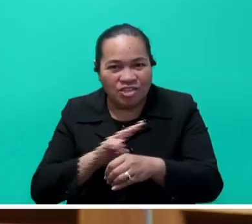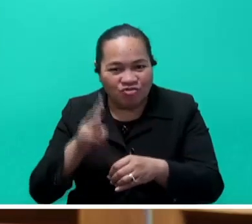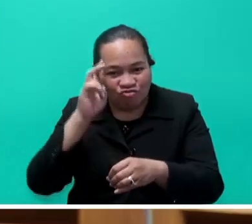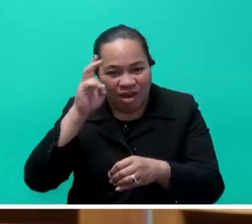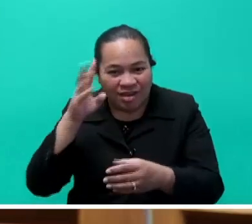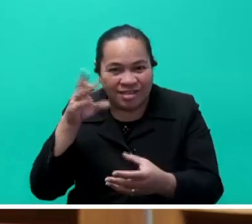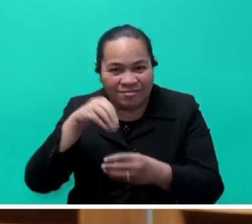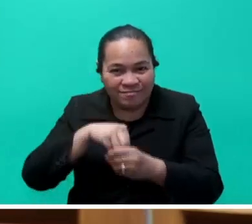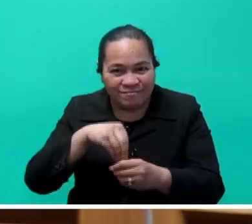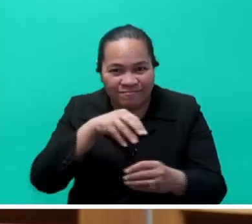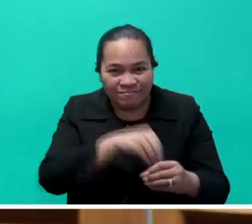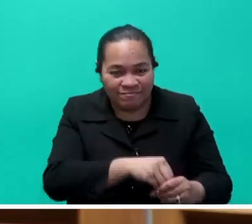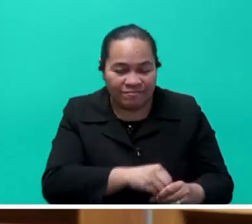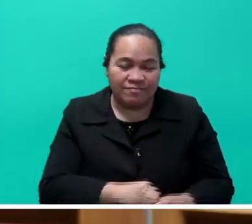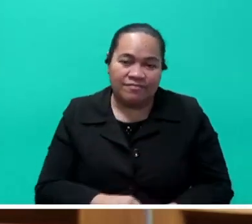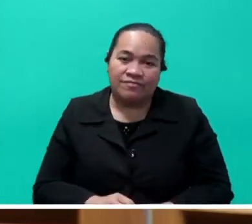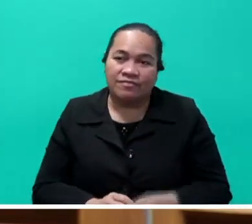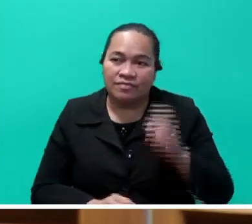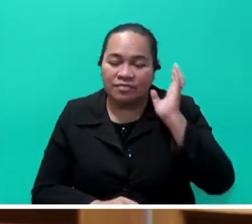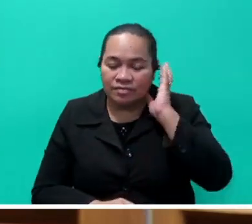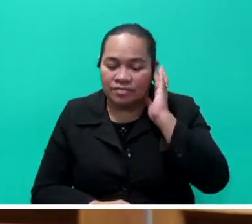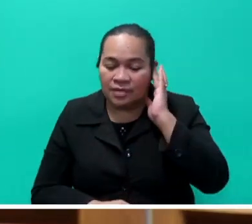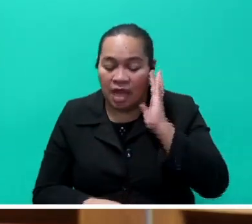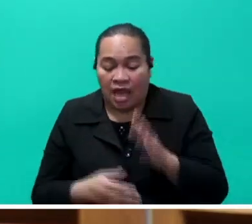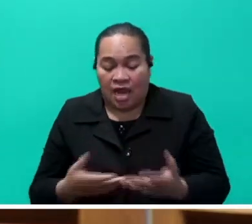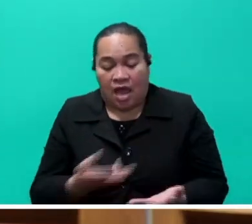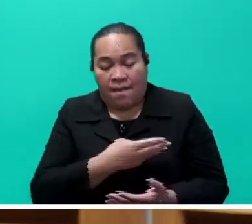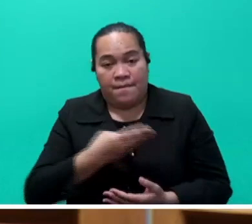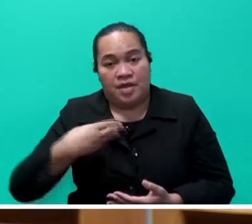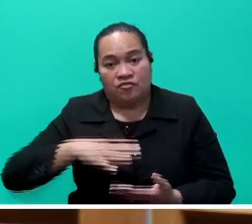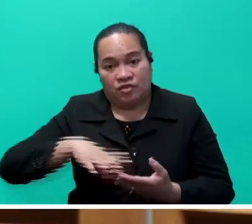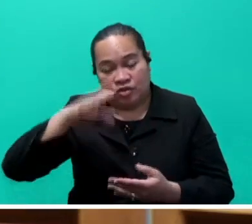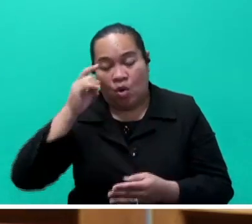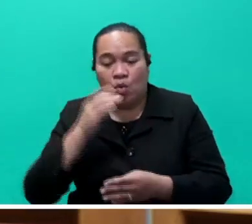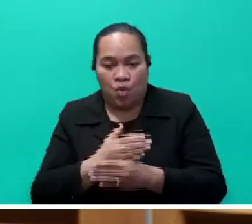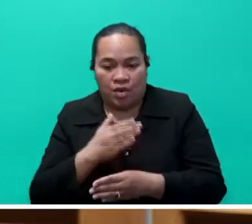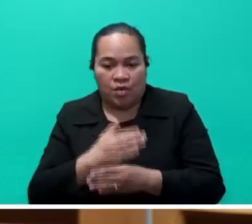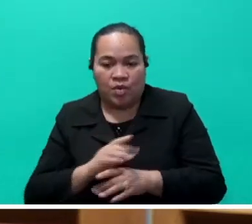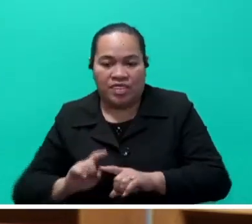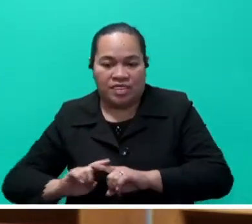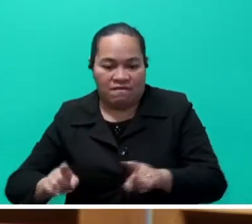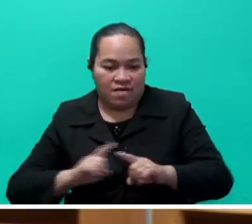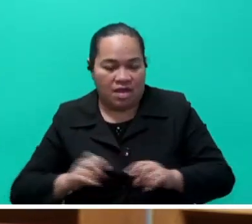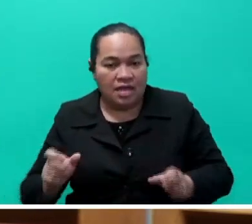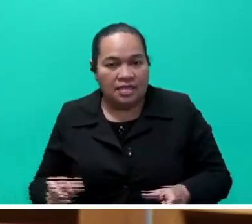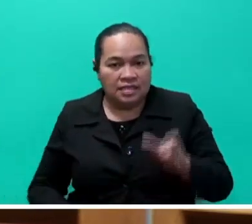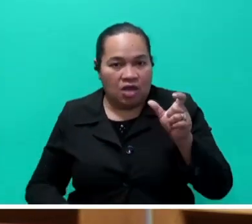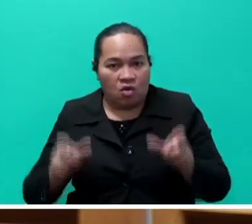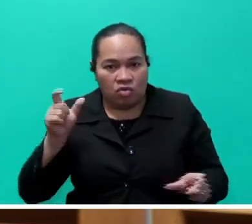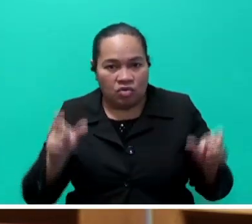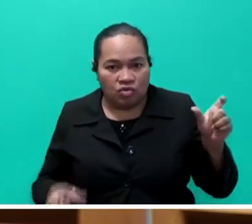Mr. Speaker, sir, the Ministry of Education is working with relevant stakeholders